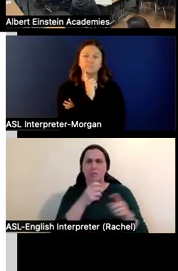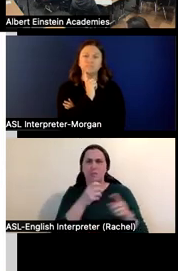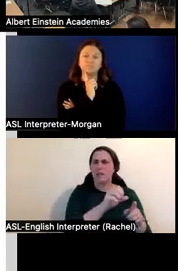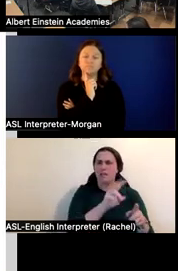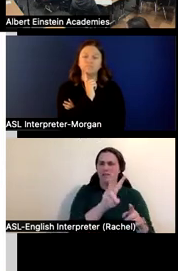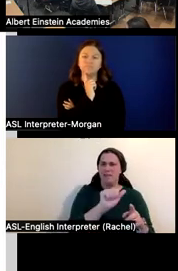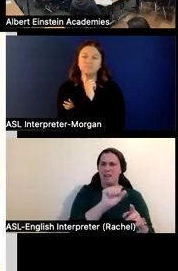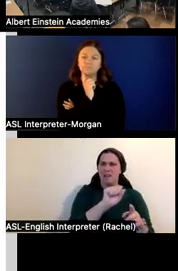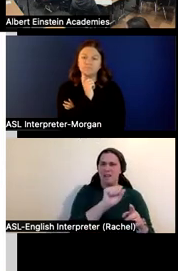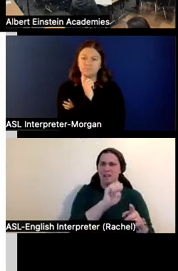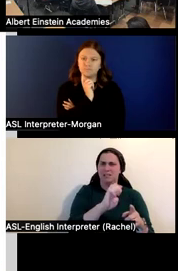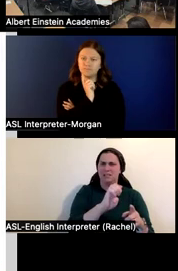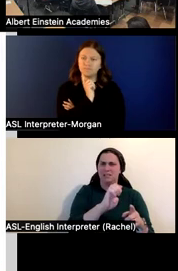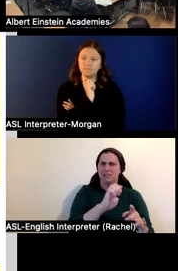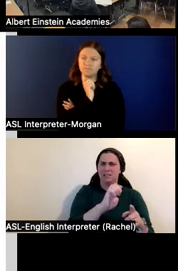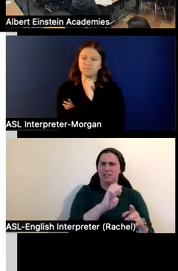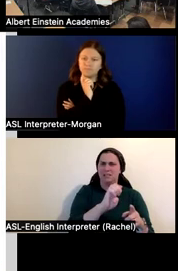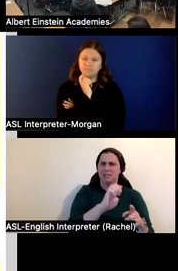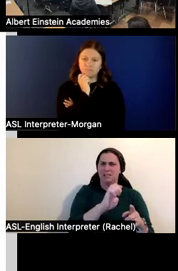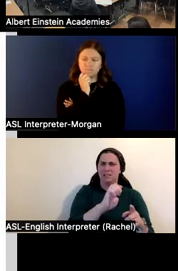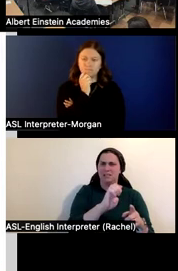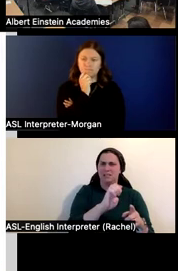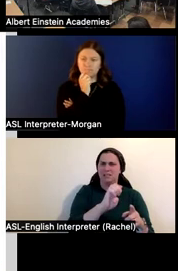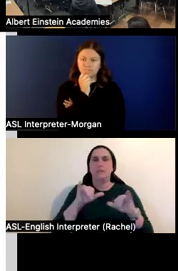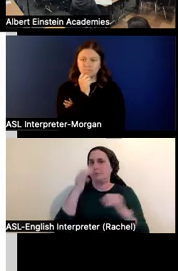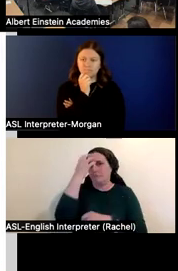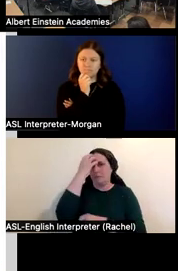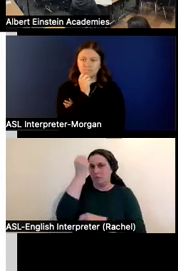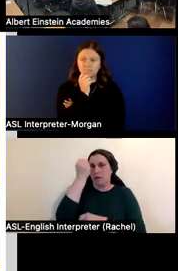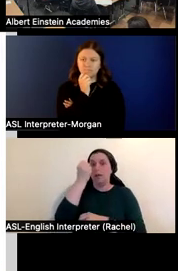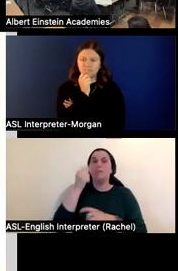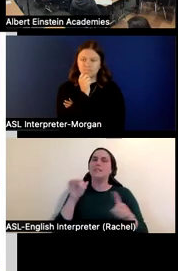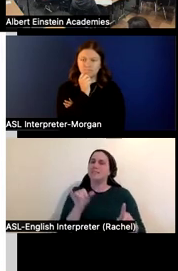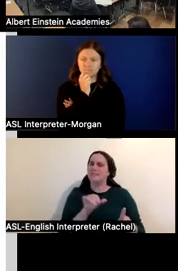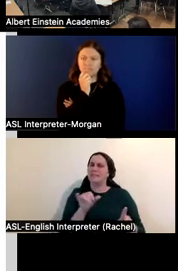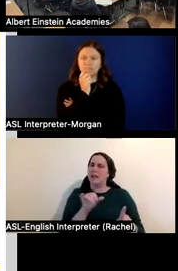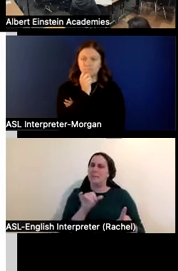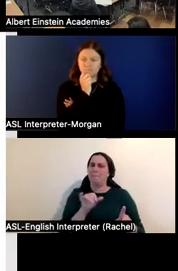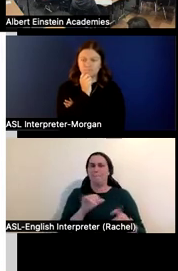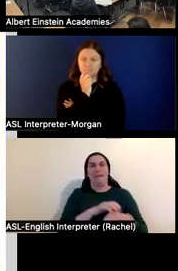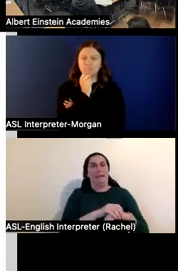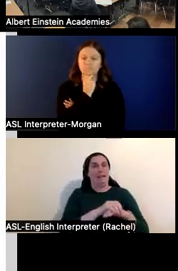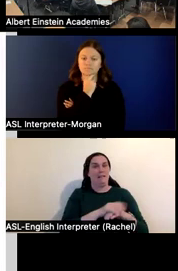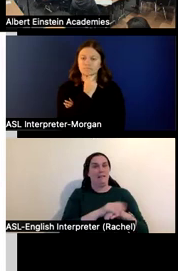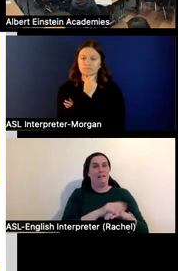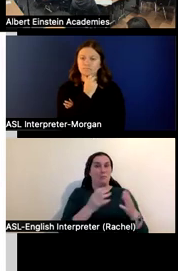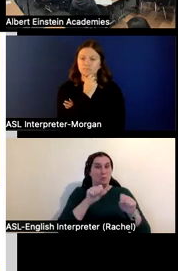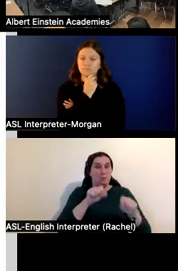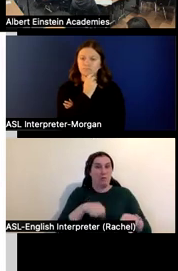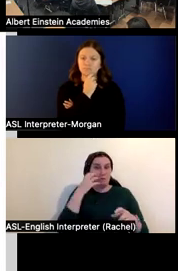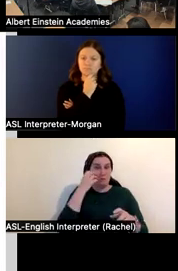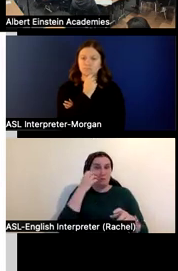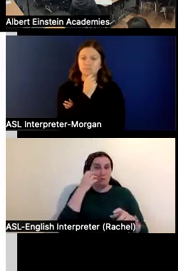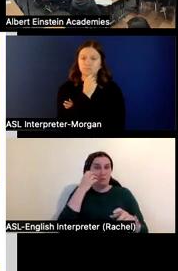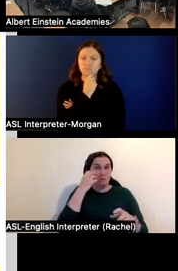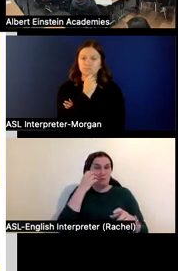vase, vase, that's the same in English. So let's remember this way, and then we can remember the other one that way, and then we decide. Like the